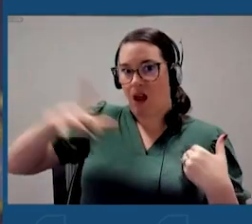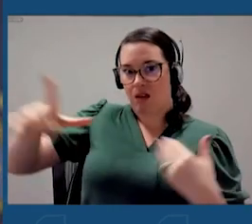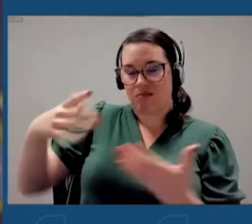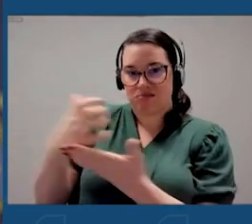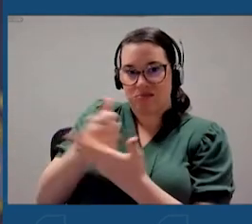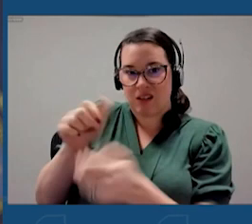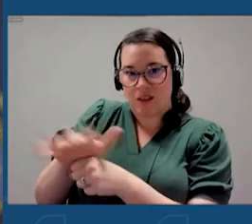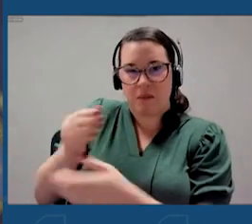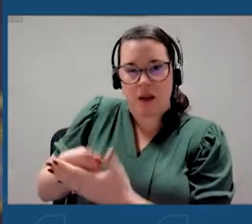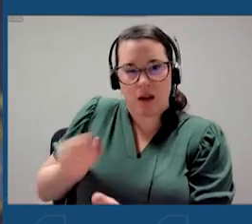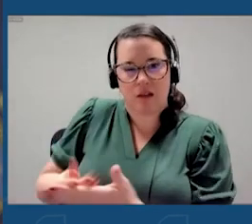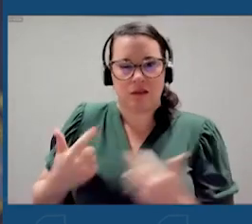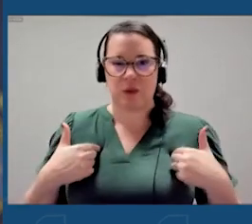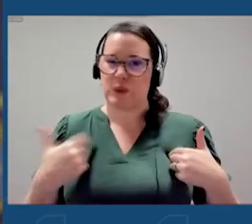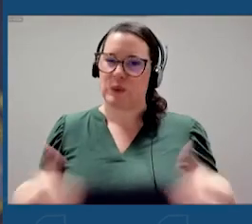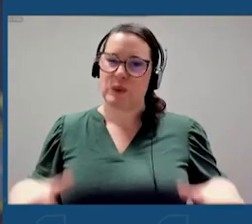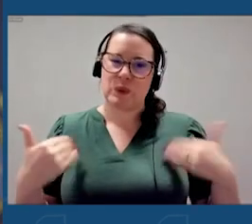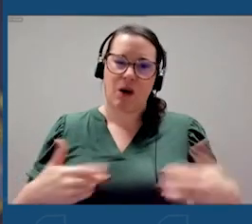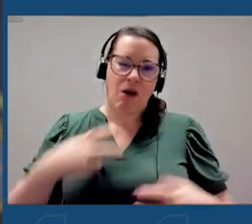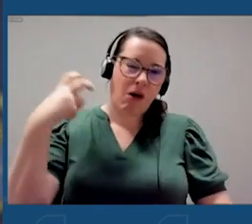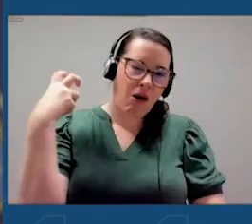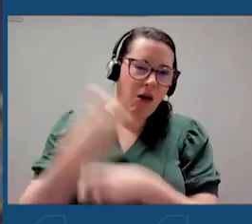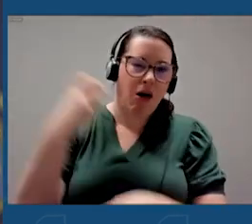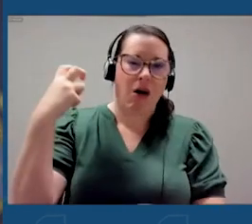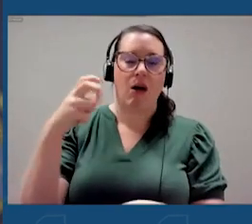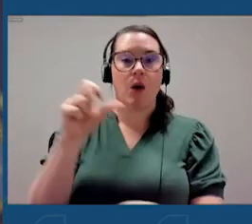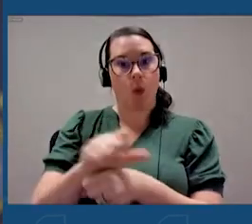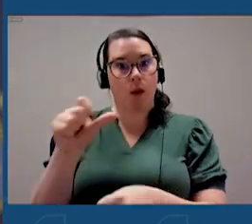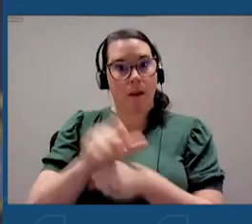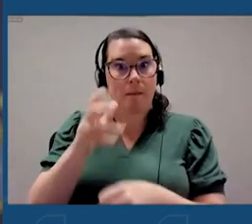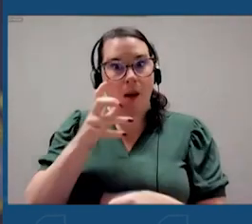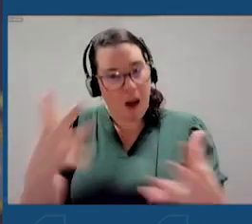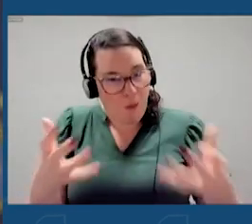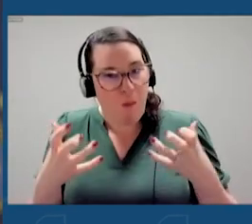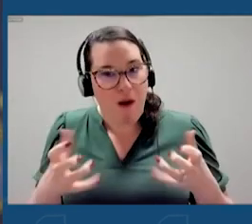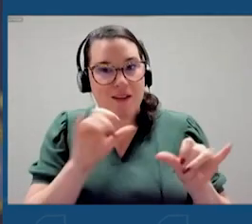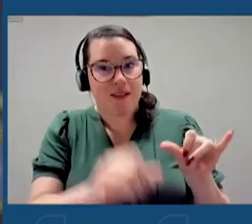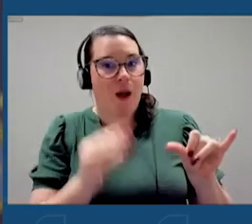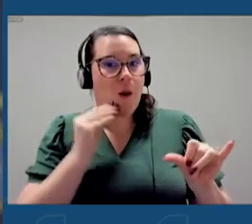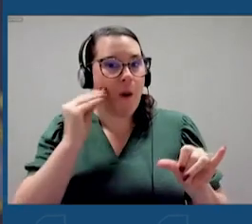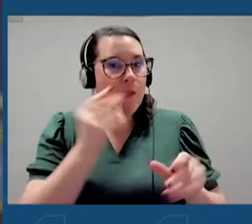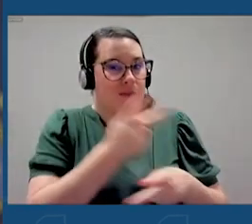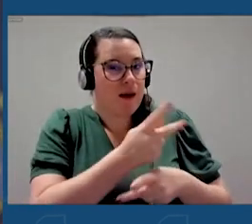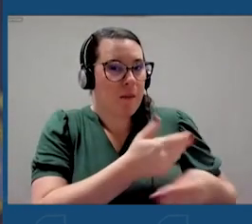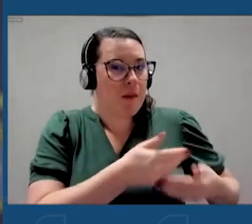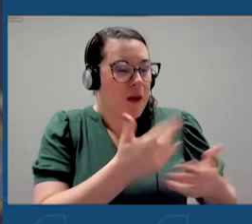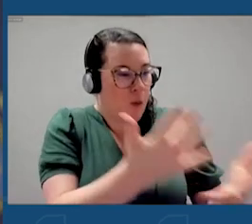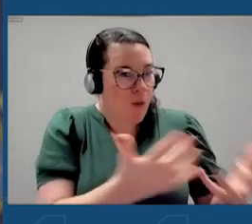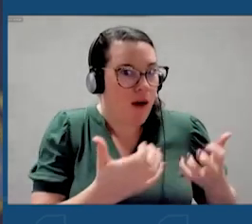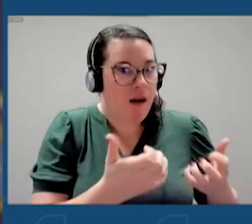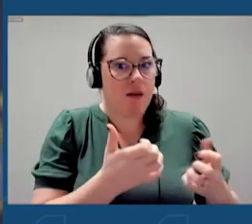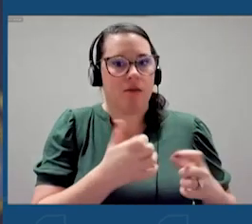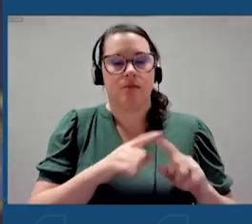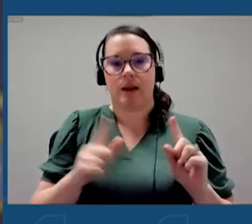gets tough. The working moms who say, yeah, I'd like to be home taking care of my baby, that's fine, but I just